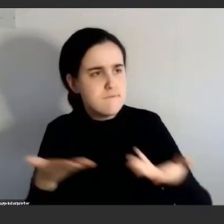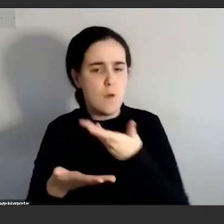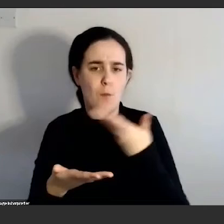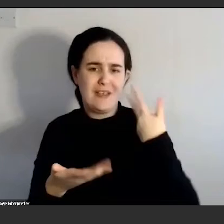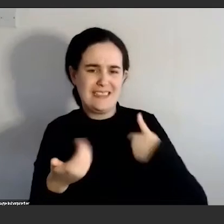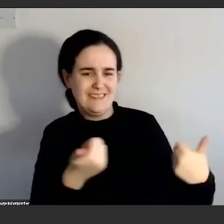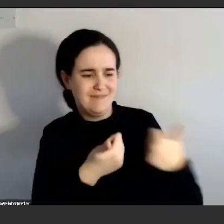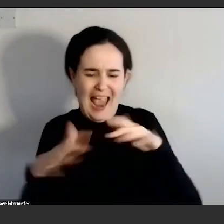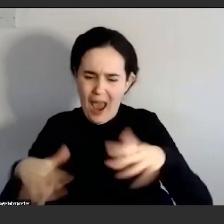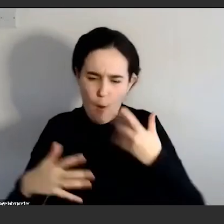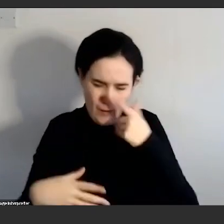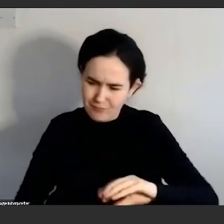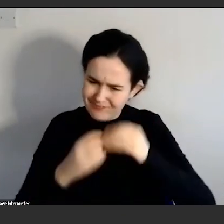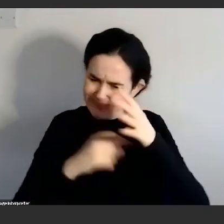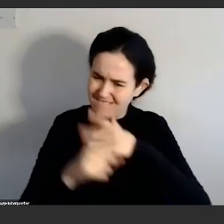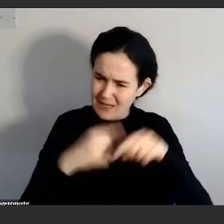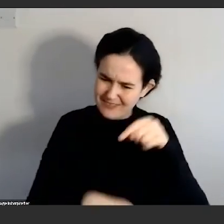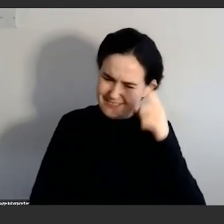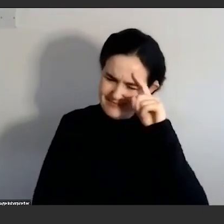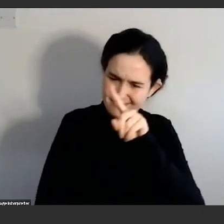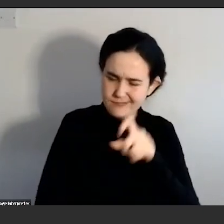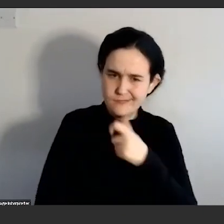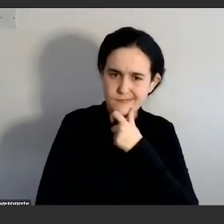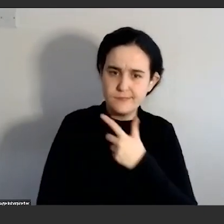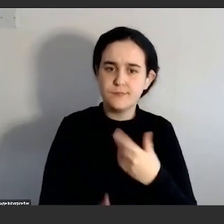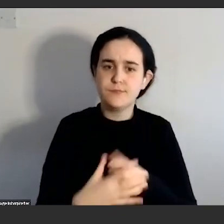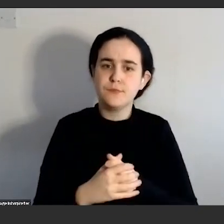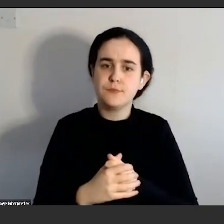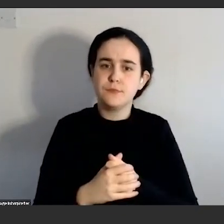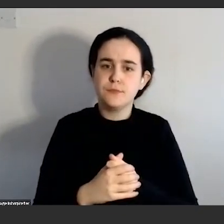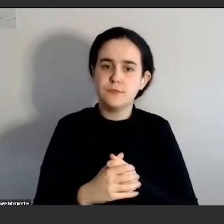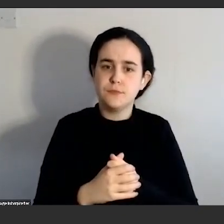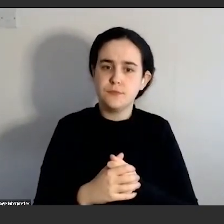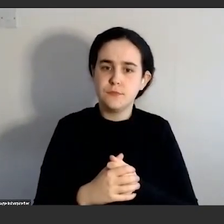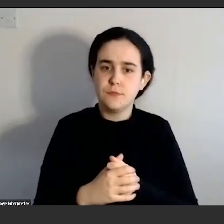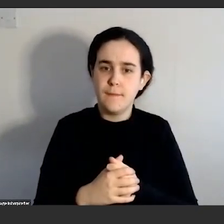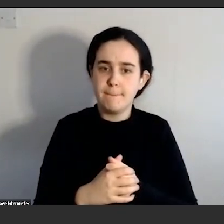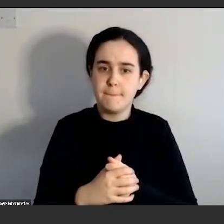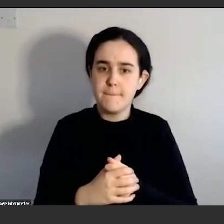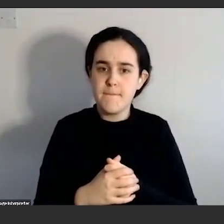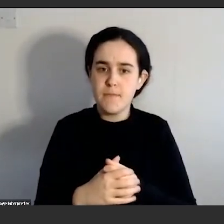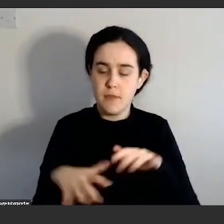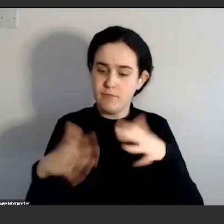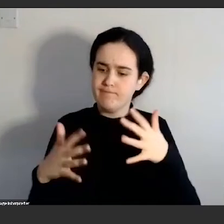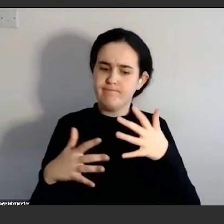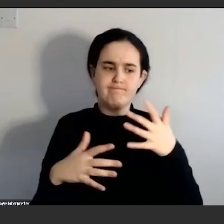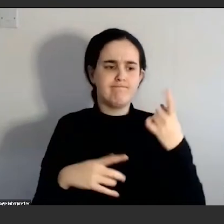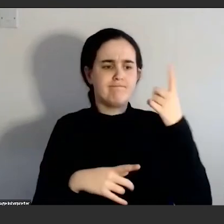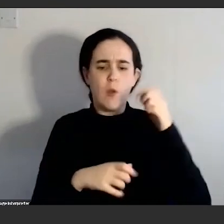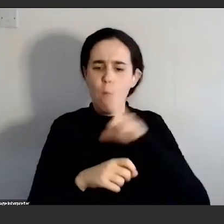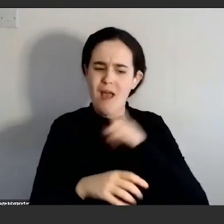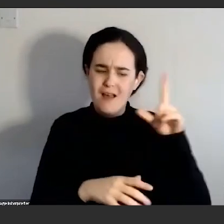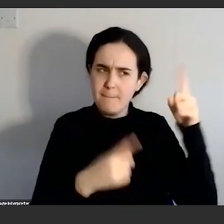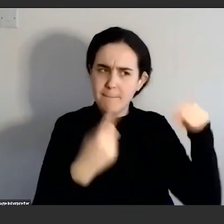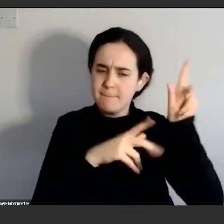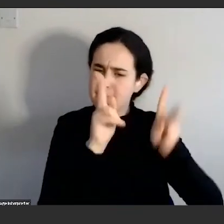society, truly in partnerships towards a common agenda is a powerful message to ourselves, our constituents, and